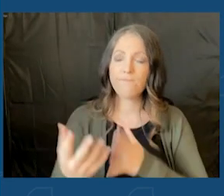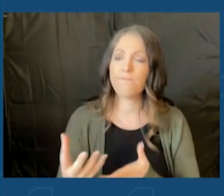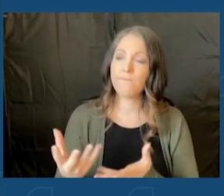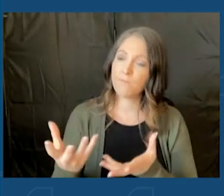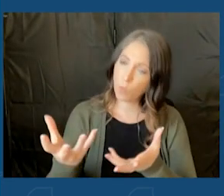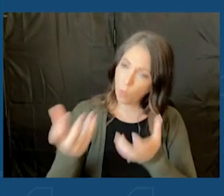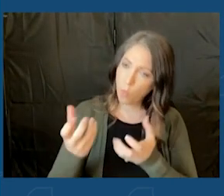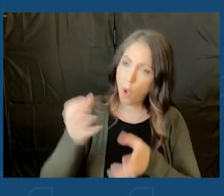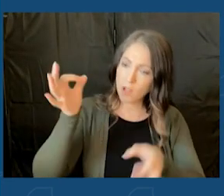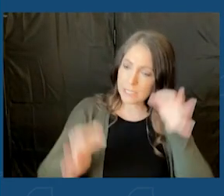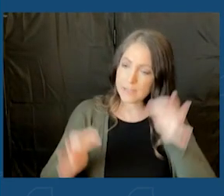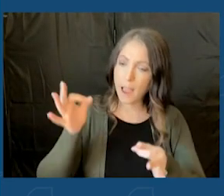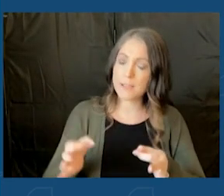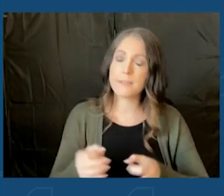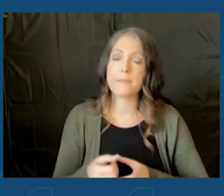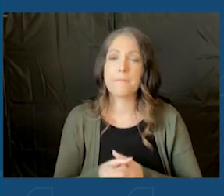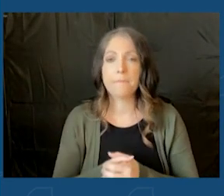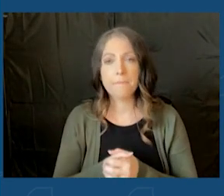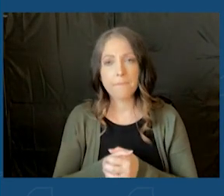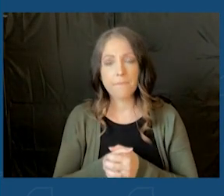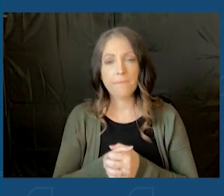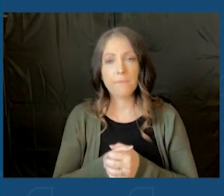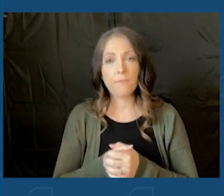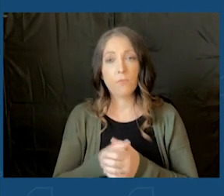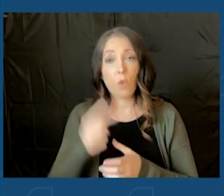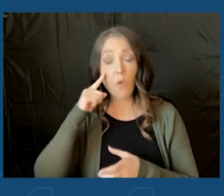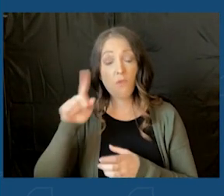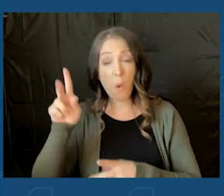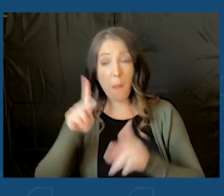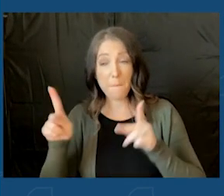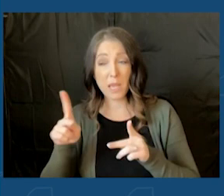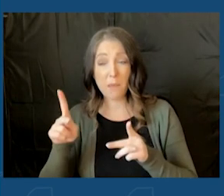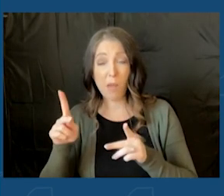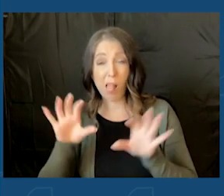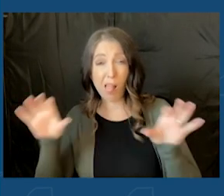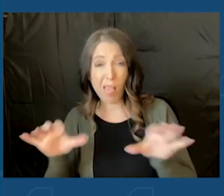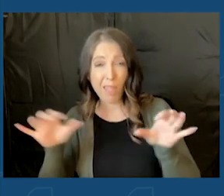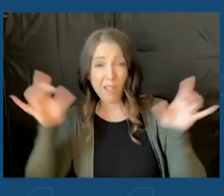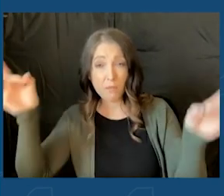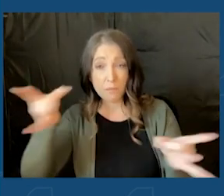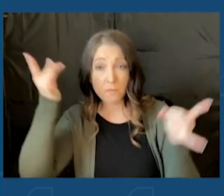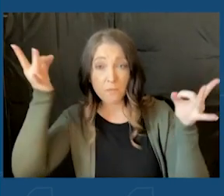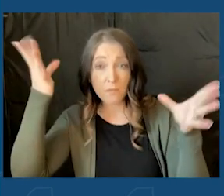you. To the predators who for decades have benefited